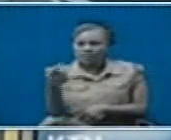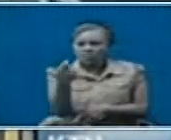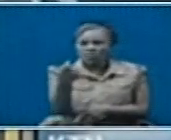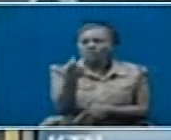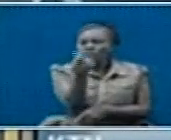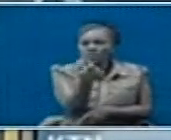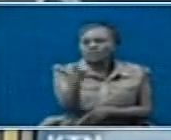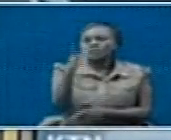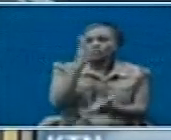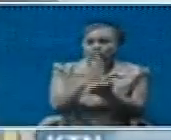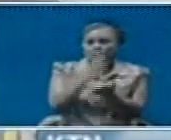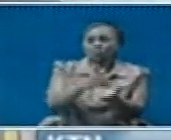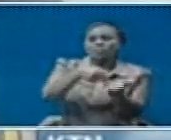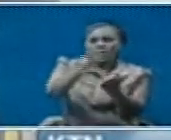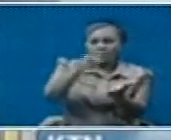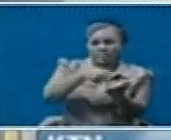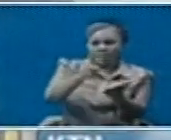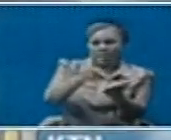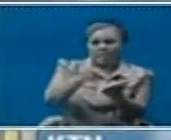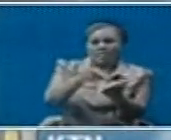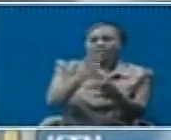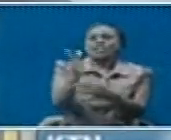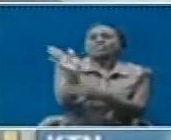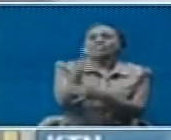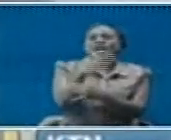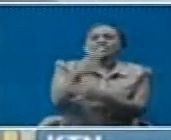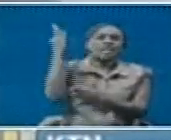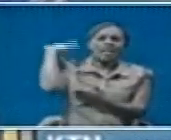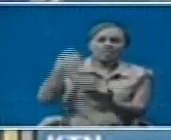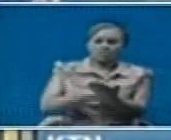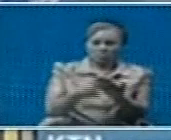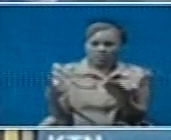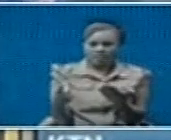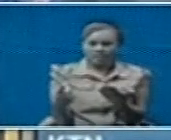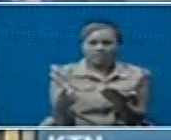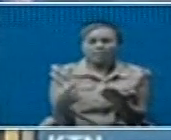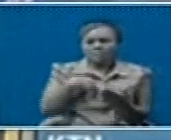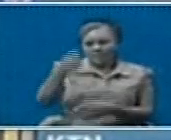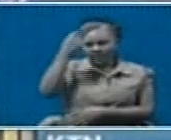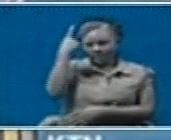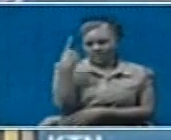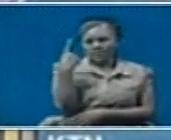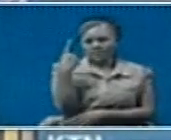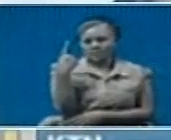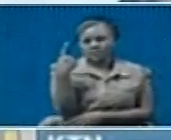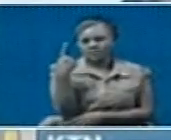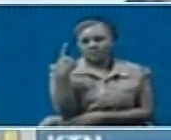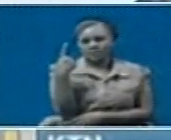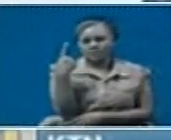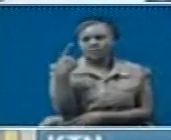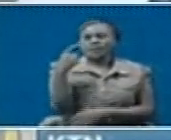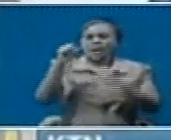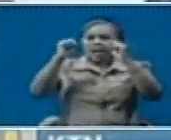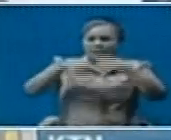me the assurance that they were paying by Thursday last week. Mm-hmm. I understand payments were